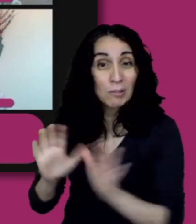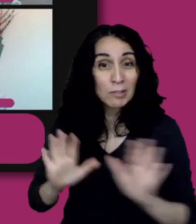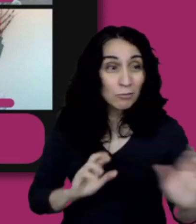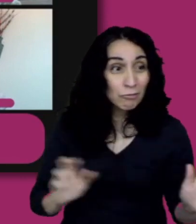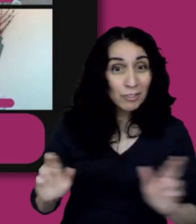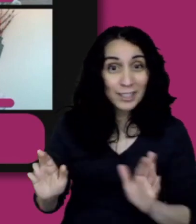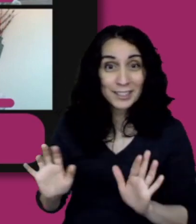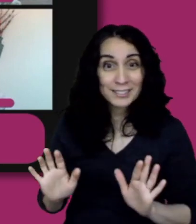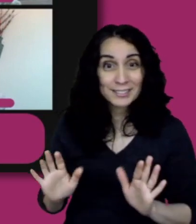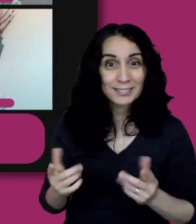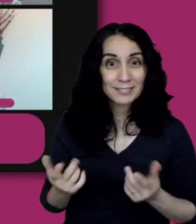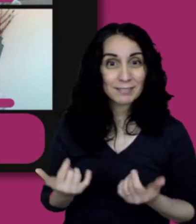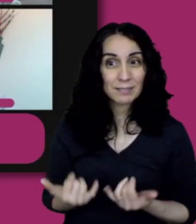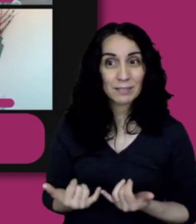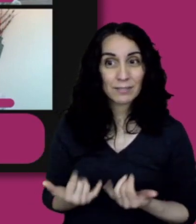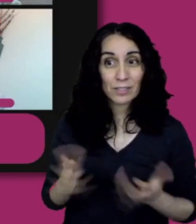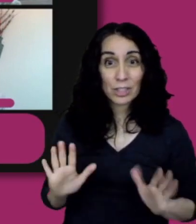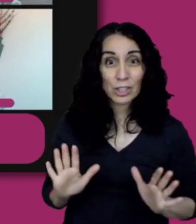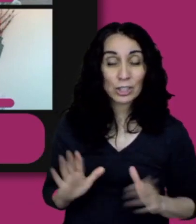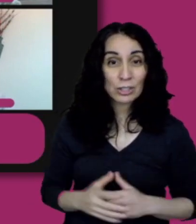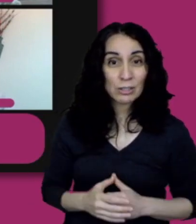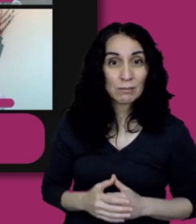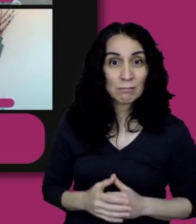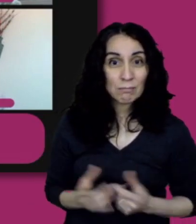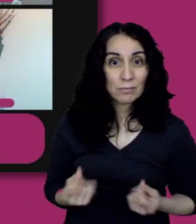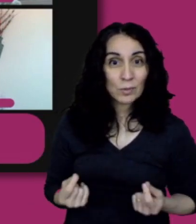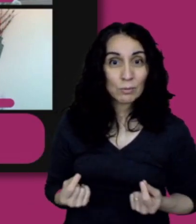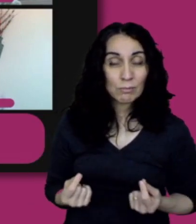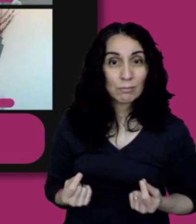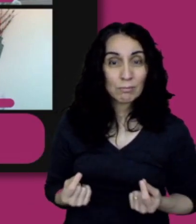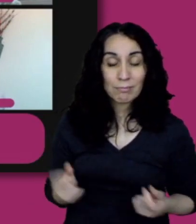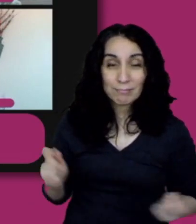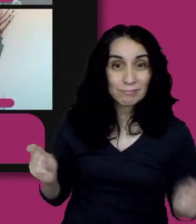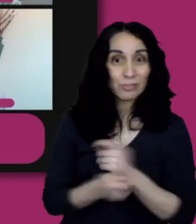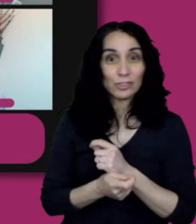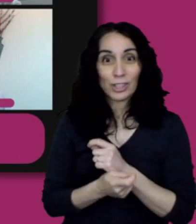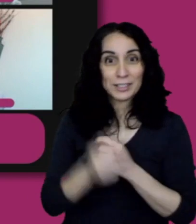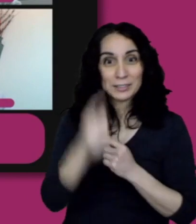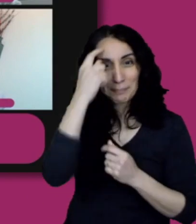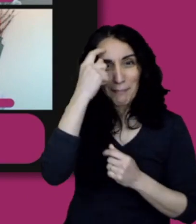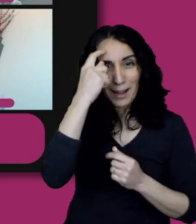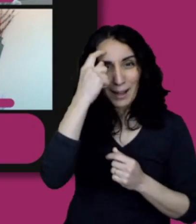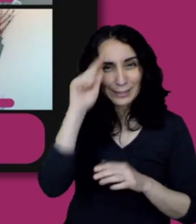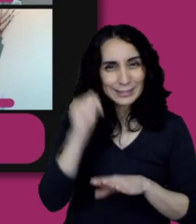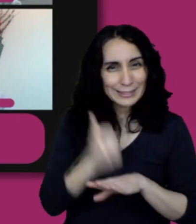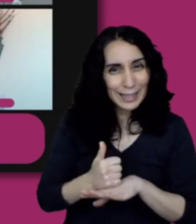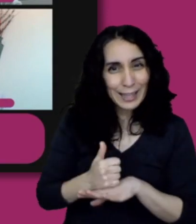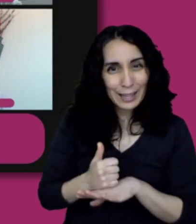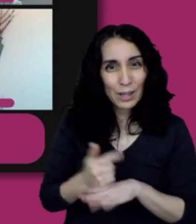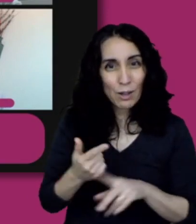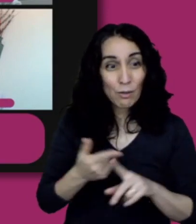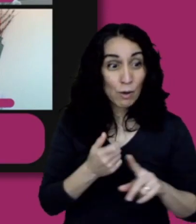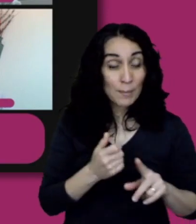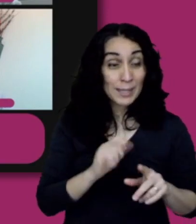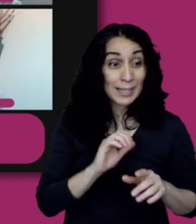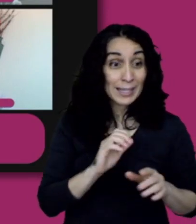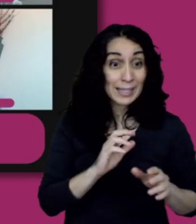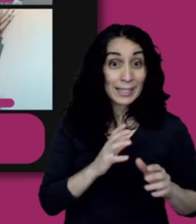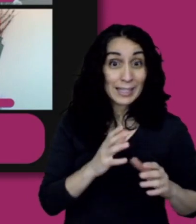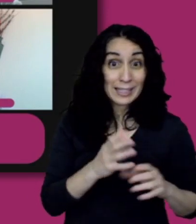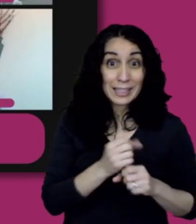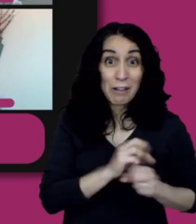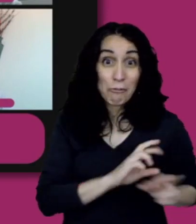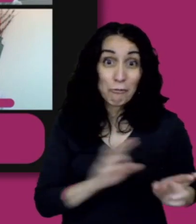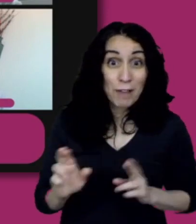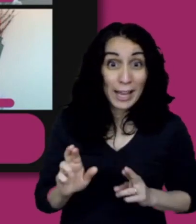that. And then you go, okay, now what? It's kind of, and you switch modes. It's a completely different mindset from that